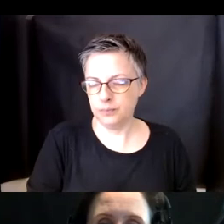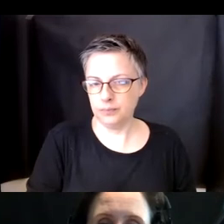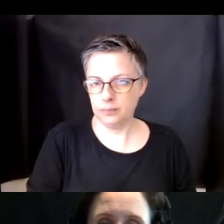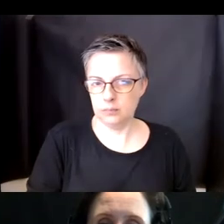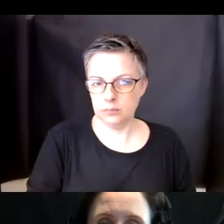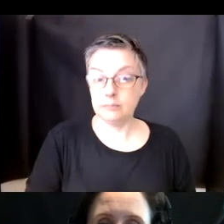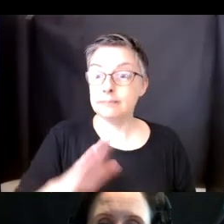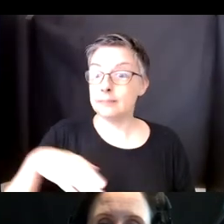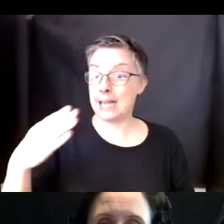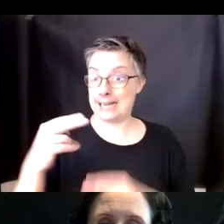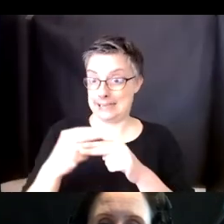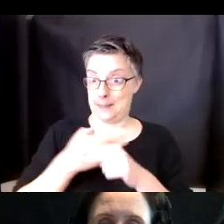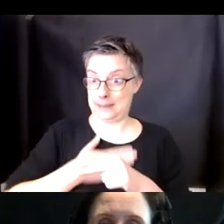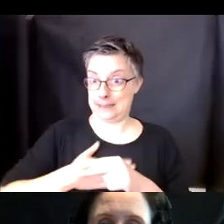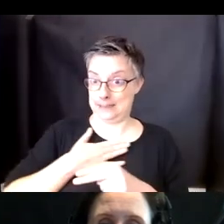Next slide, please.